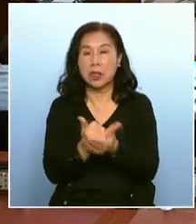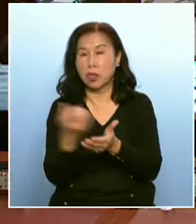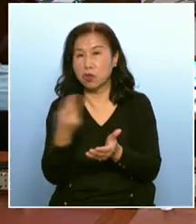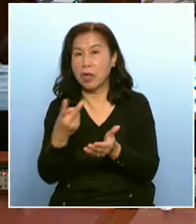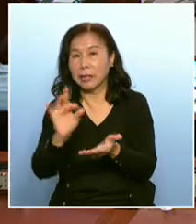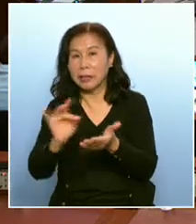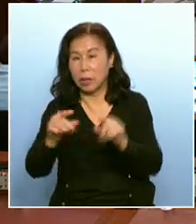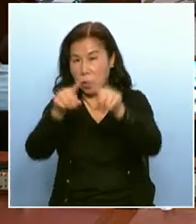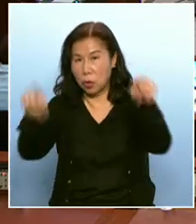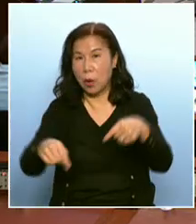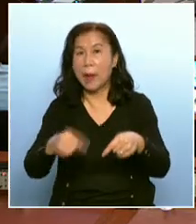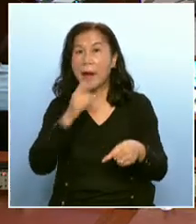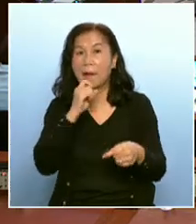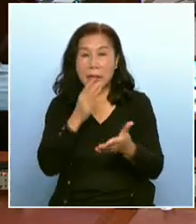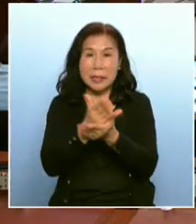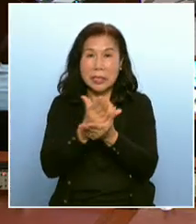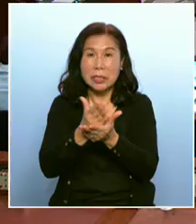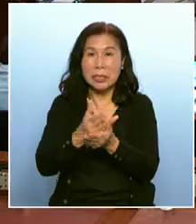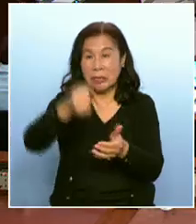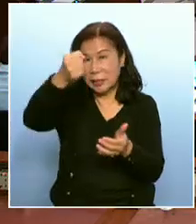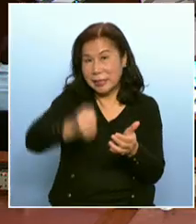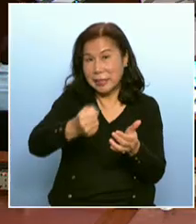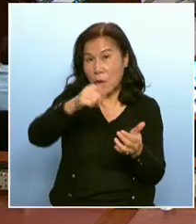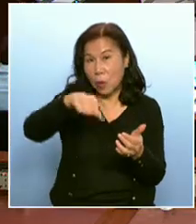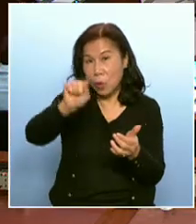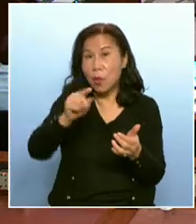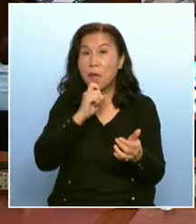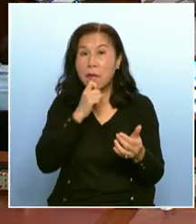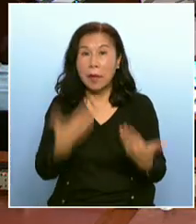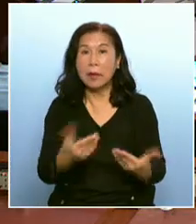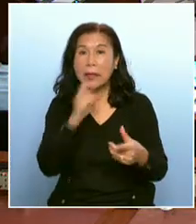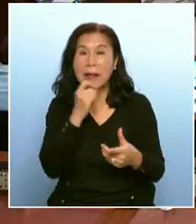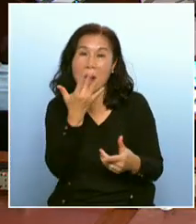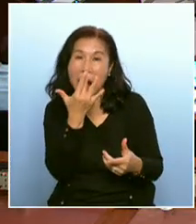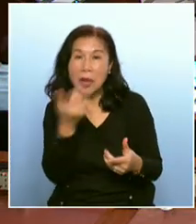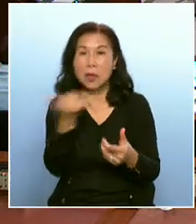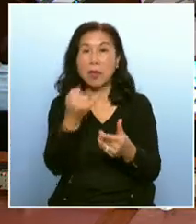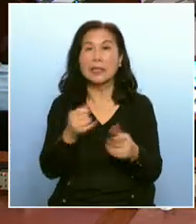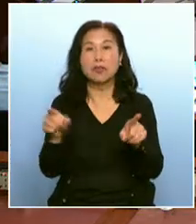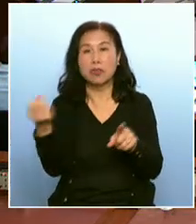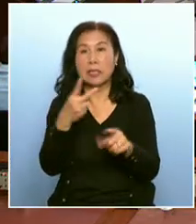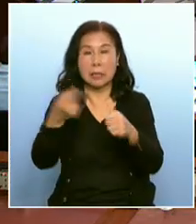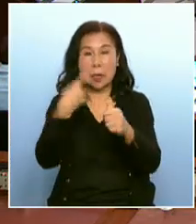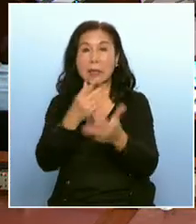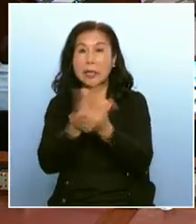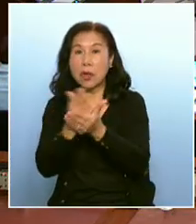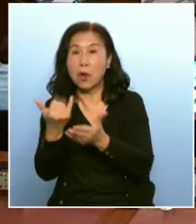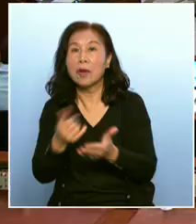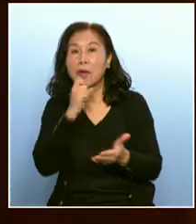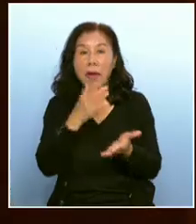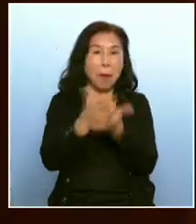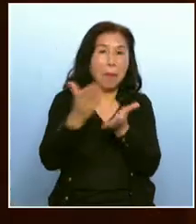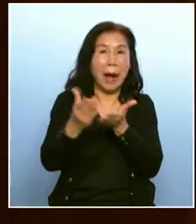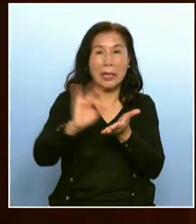mark touches the lines of the box, the ballot paper will be treated as invalid. So you may